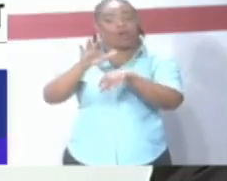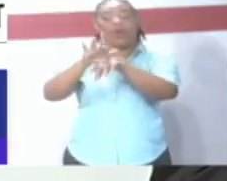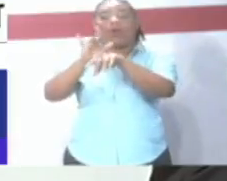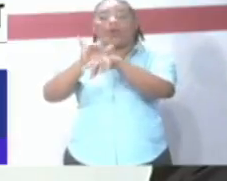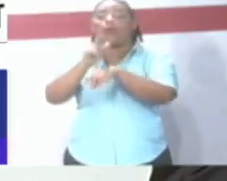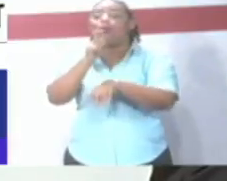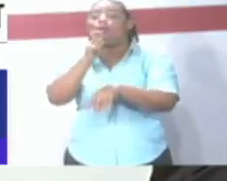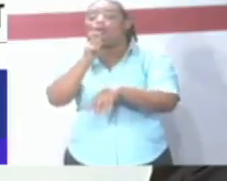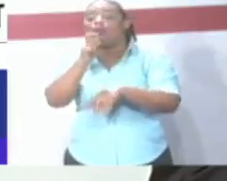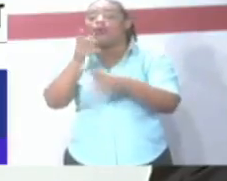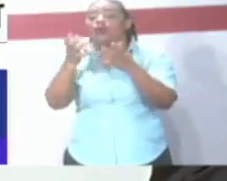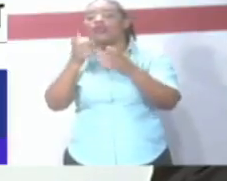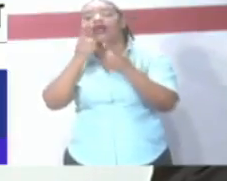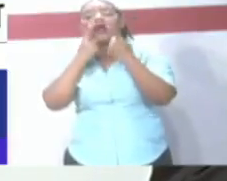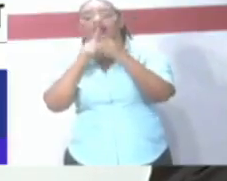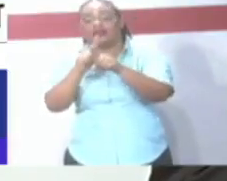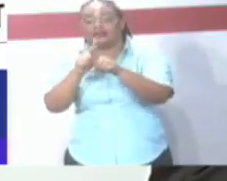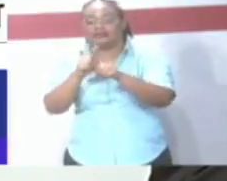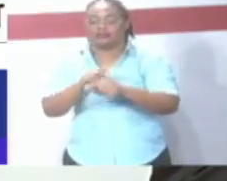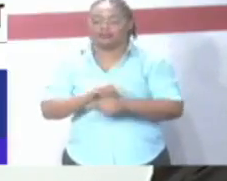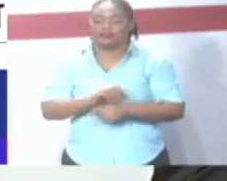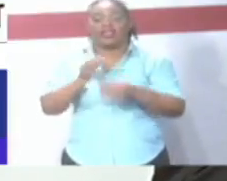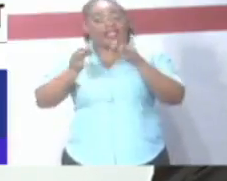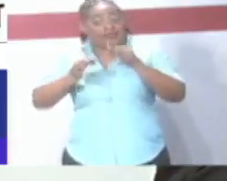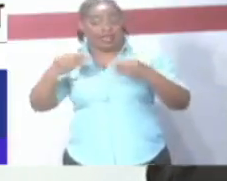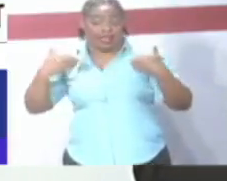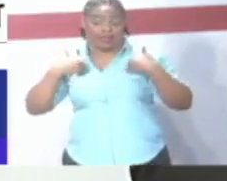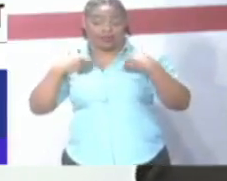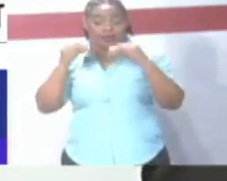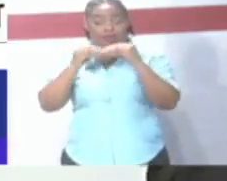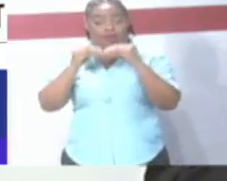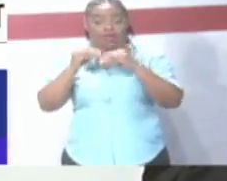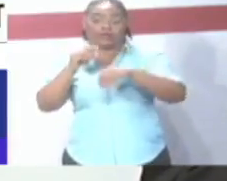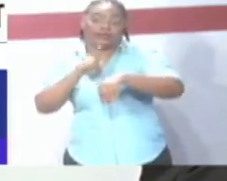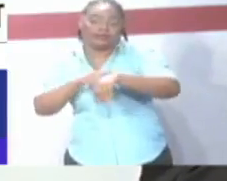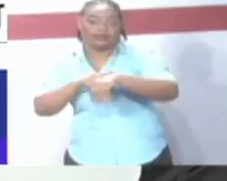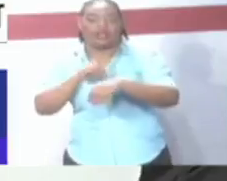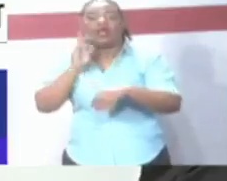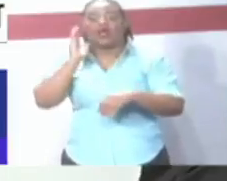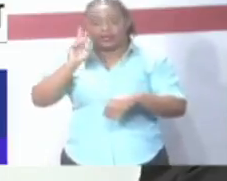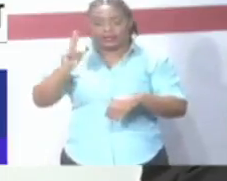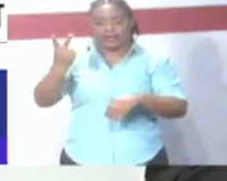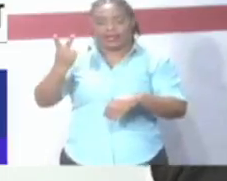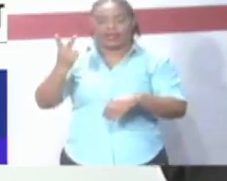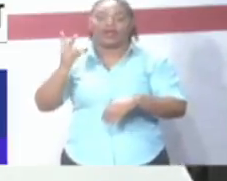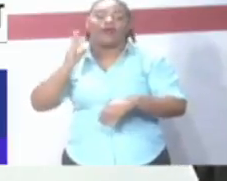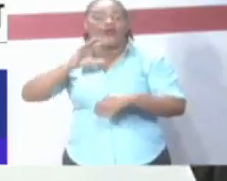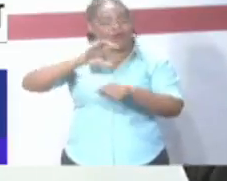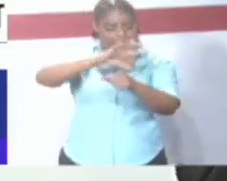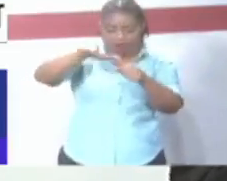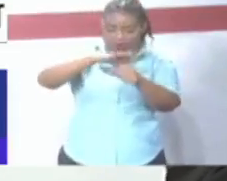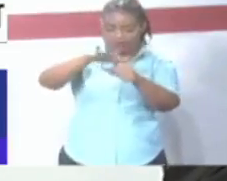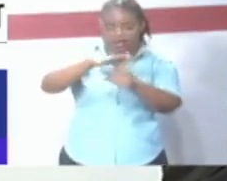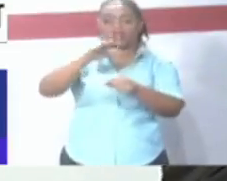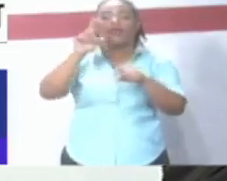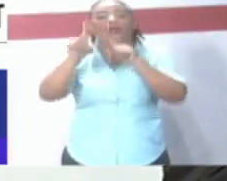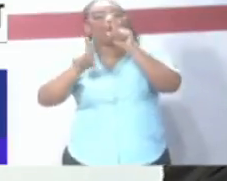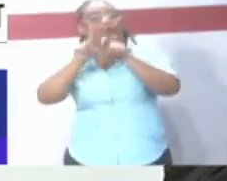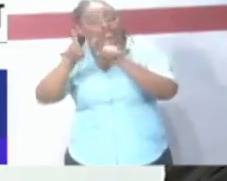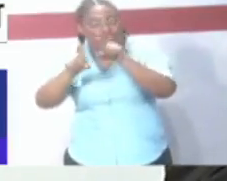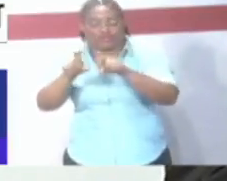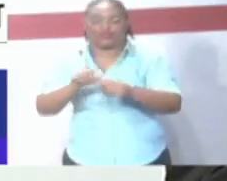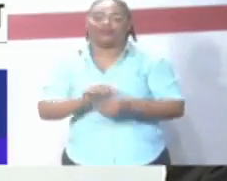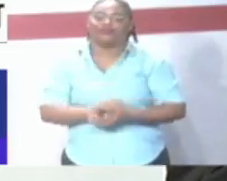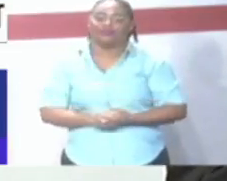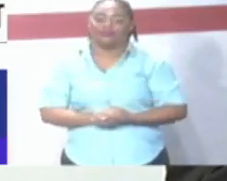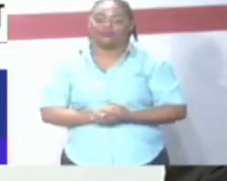question, and if time permits, we will accommodate a second round of questions. We go to Tobago, Radio